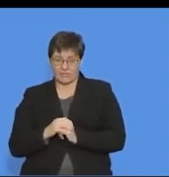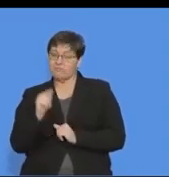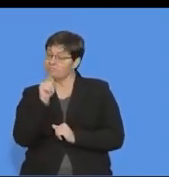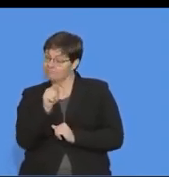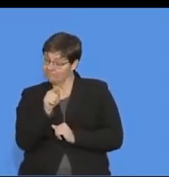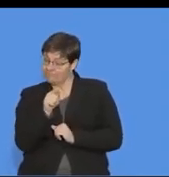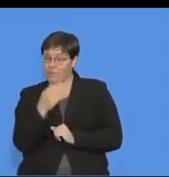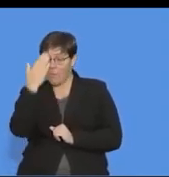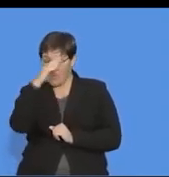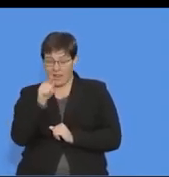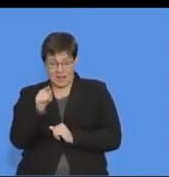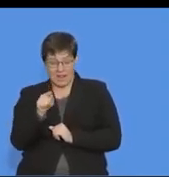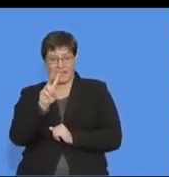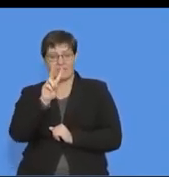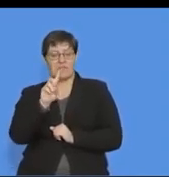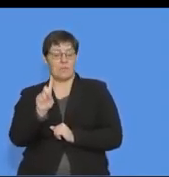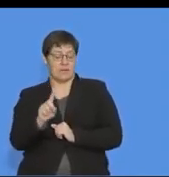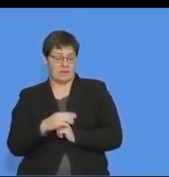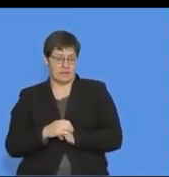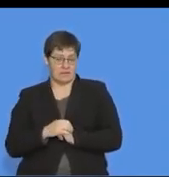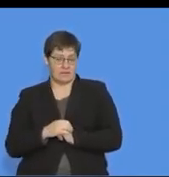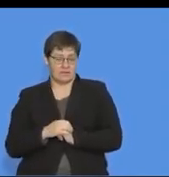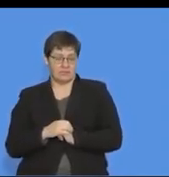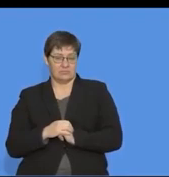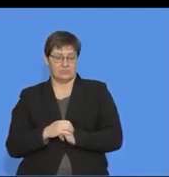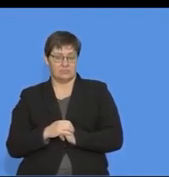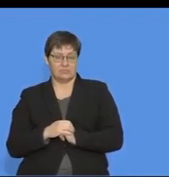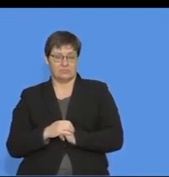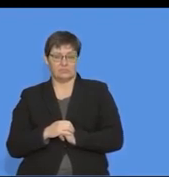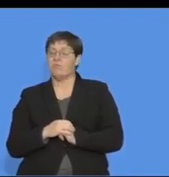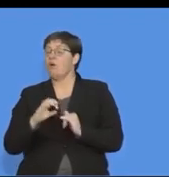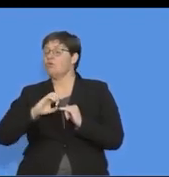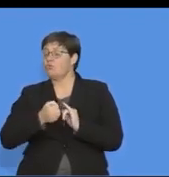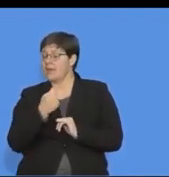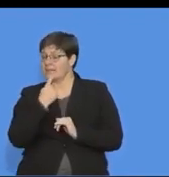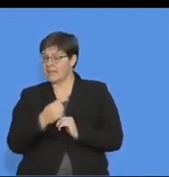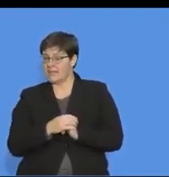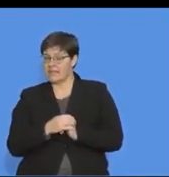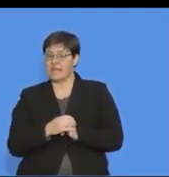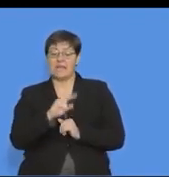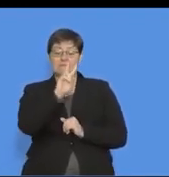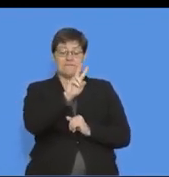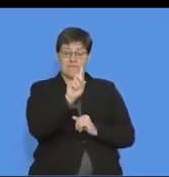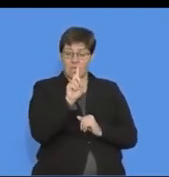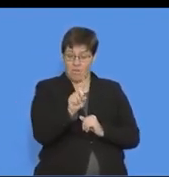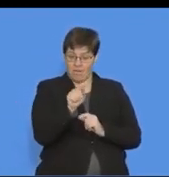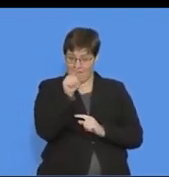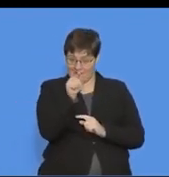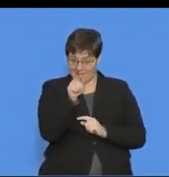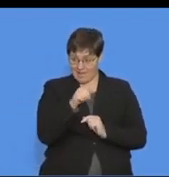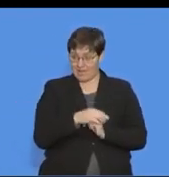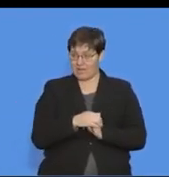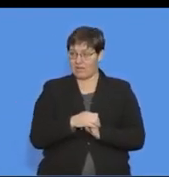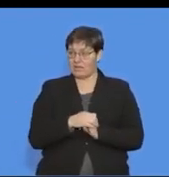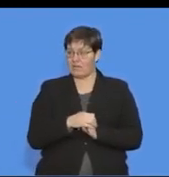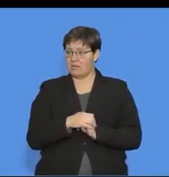do I know about V1? I know that I can try and say V1 here,